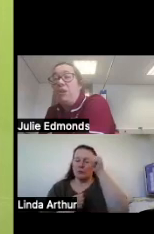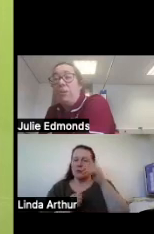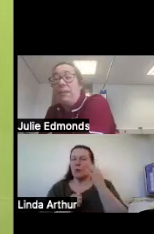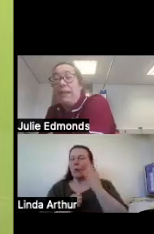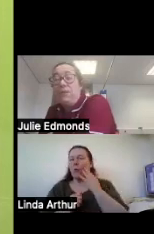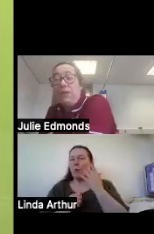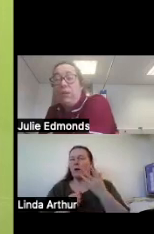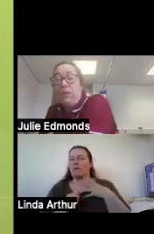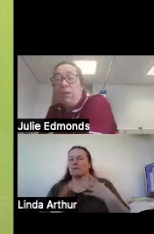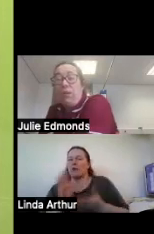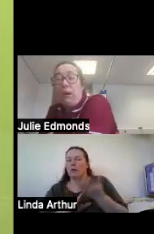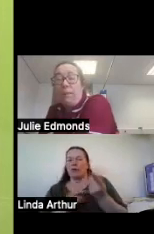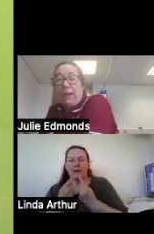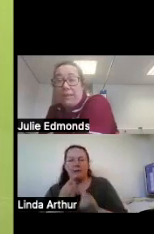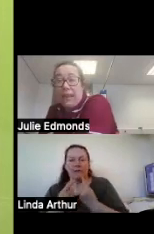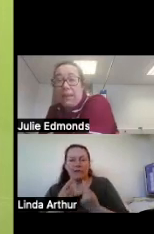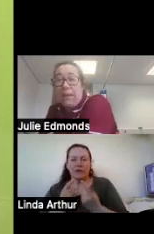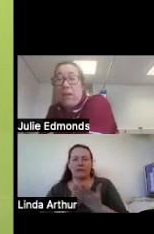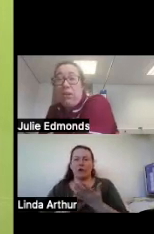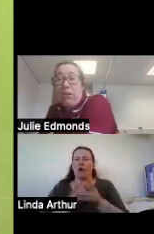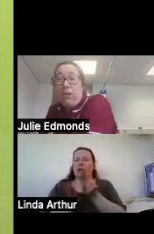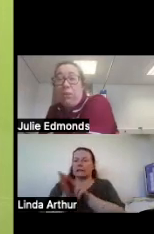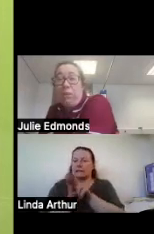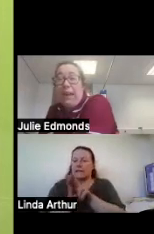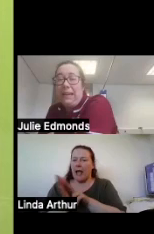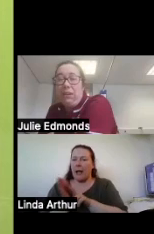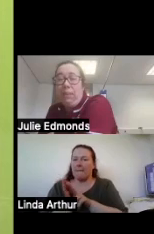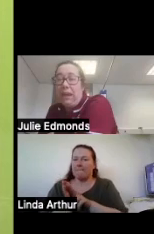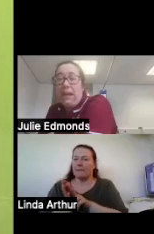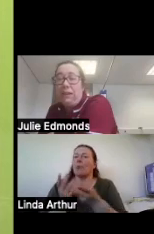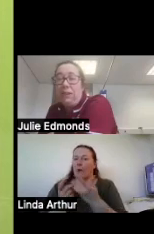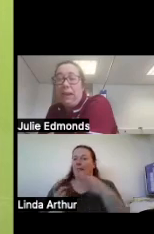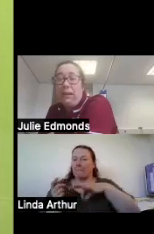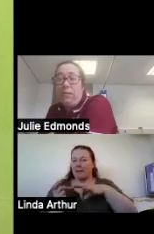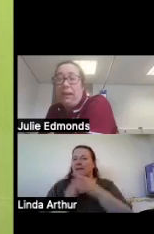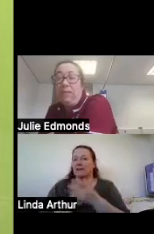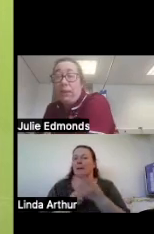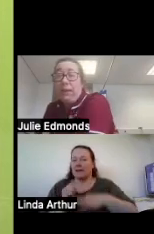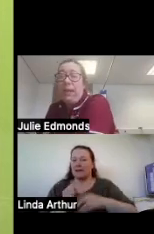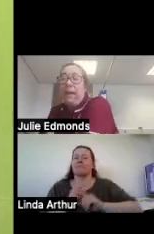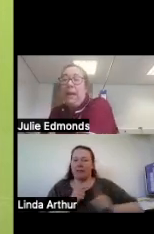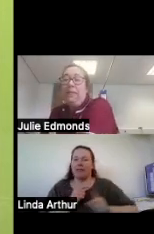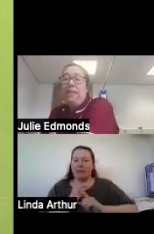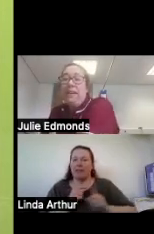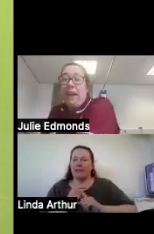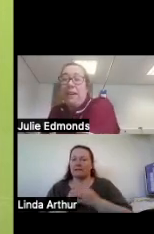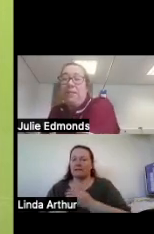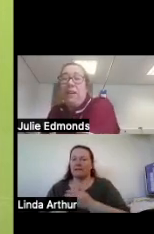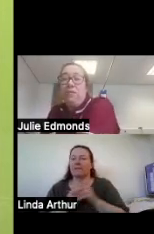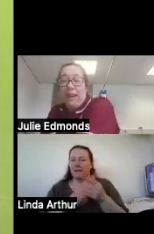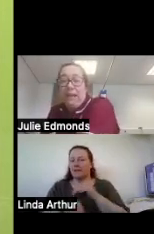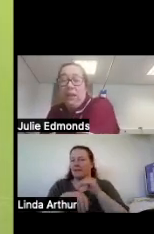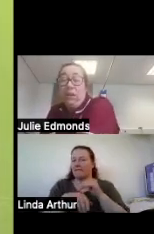about to go into an interview or an exam, you will pee. You'll pee and you'll pee and you'll pee frequently. And that's the effect